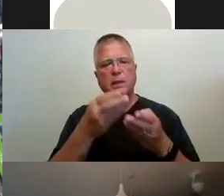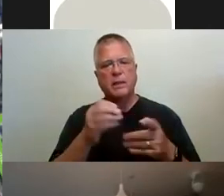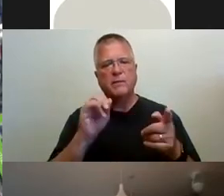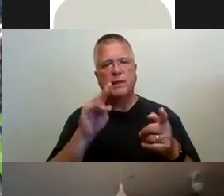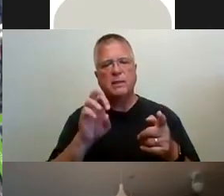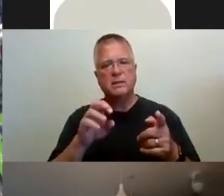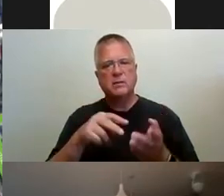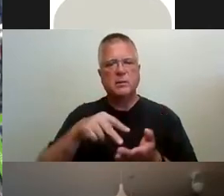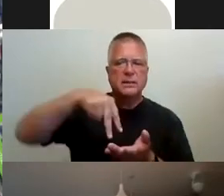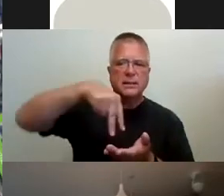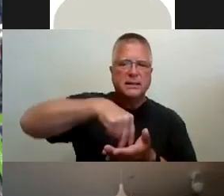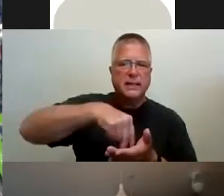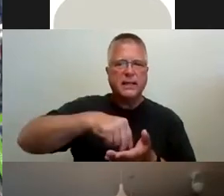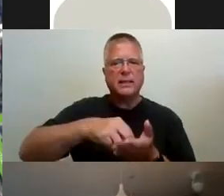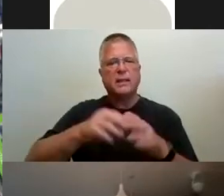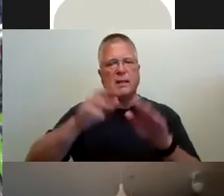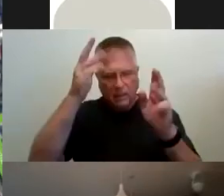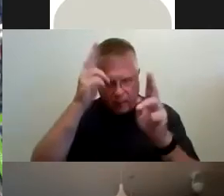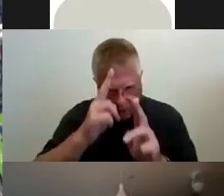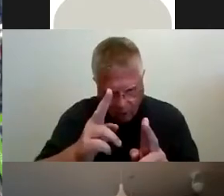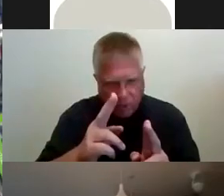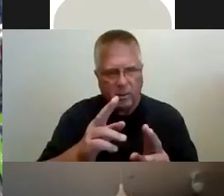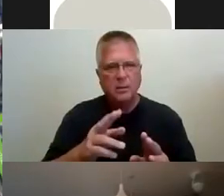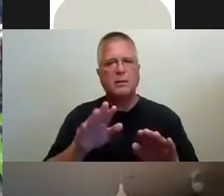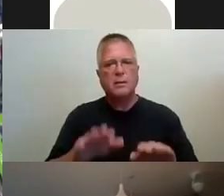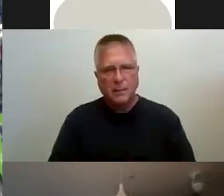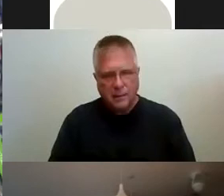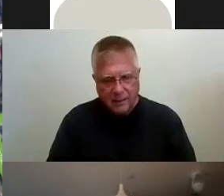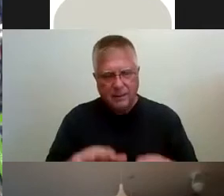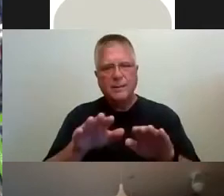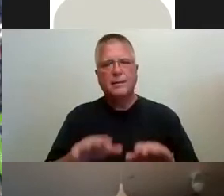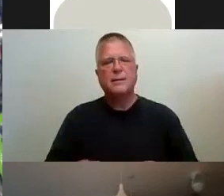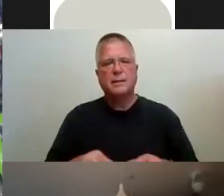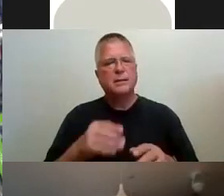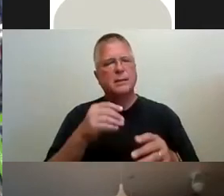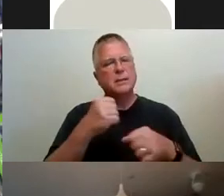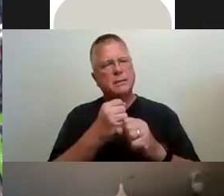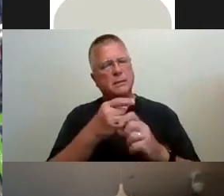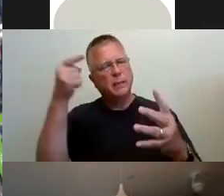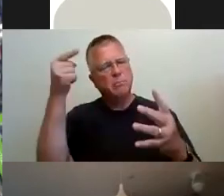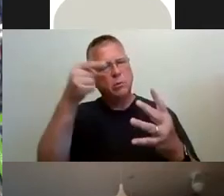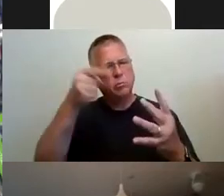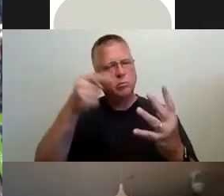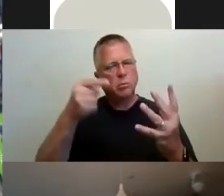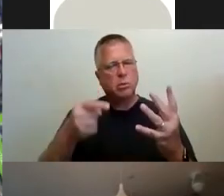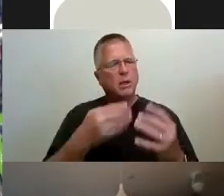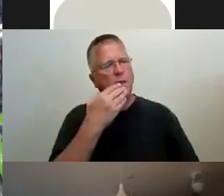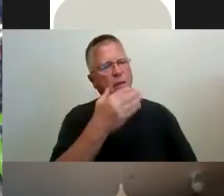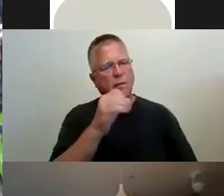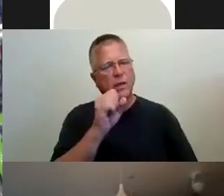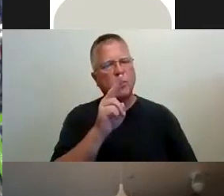now. Just to clarify, she hit upon a lot of the points that I was going to make. So thank you, Sue. And thank you